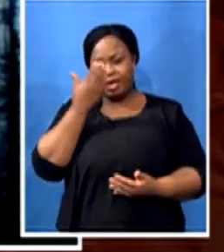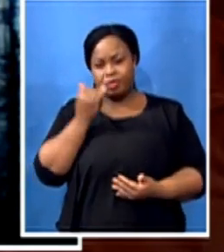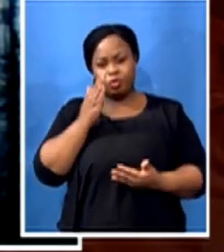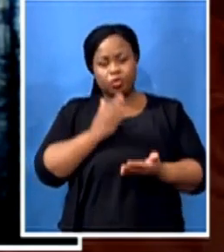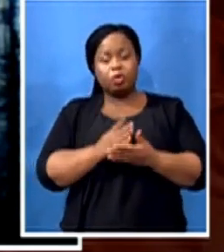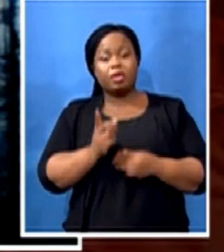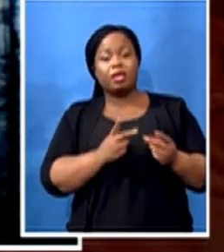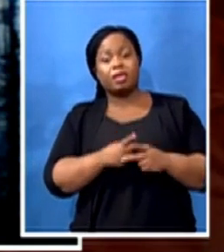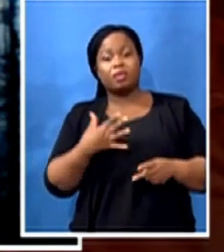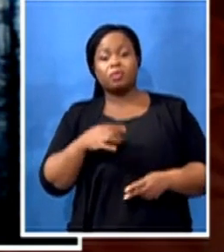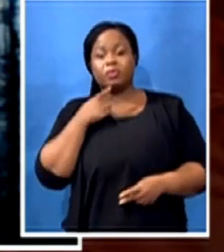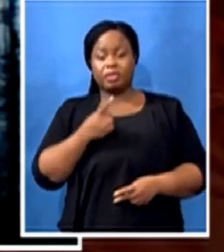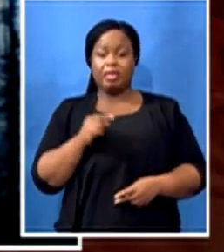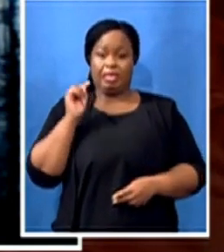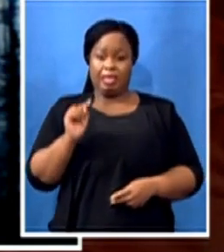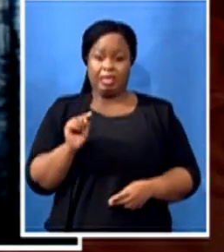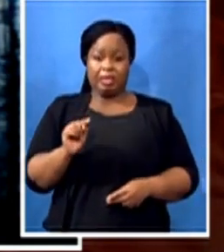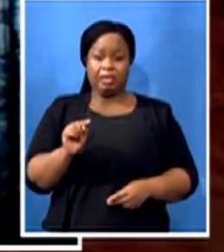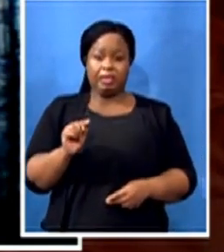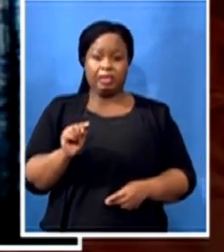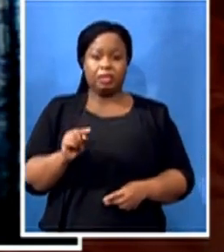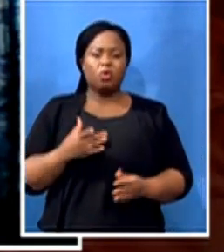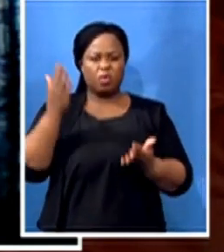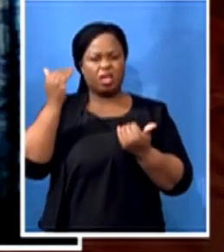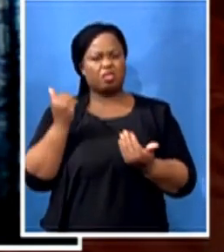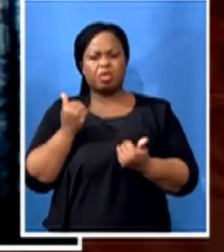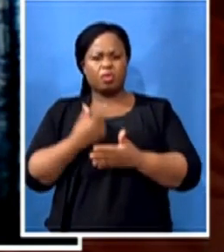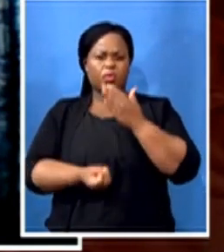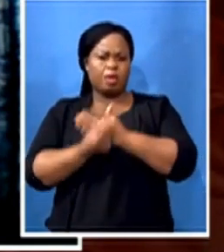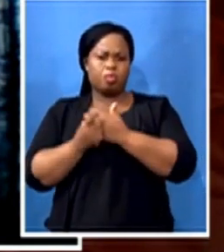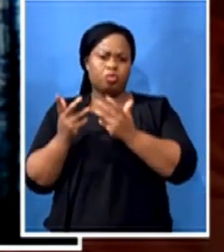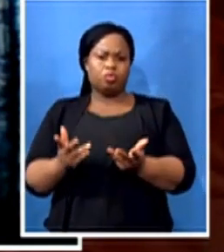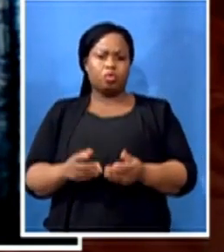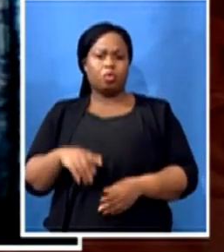been anticipated, and in this the Act on the Funding of Political Parties